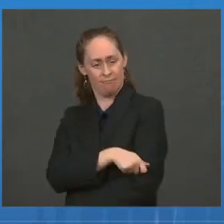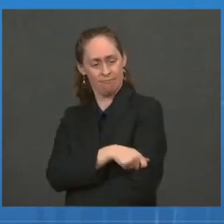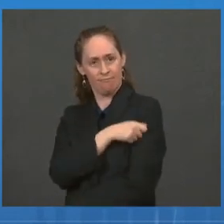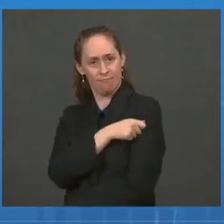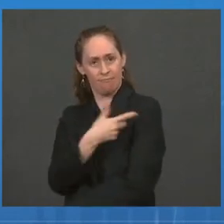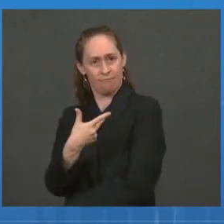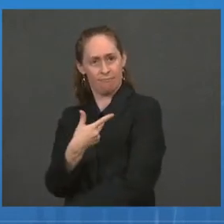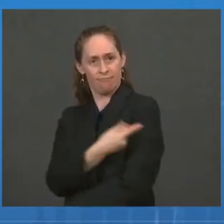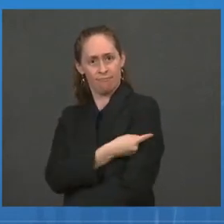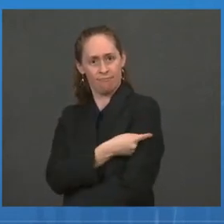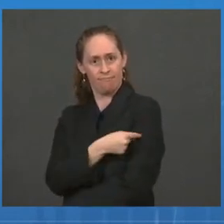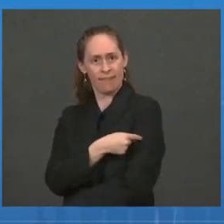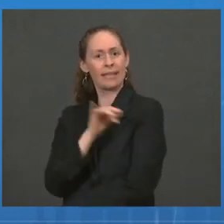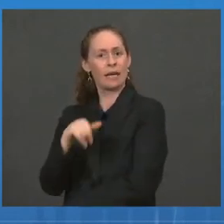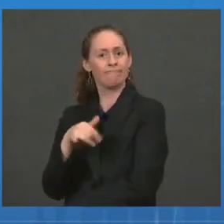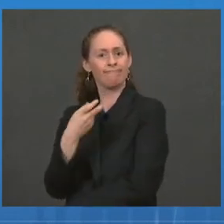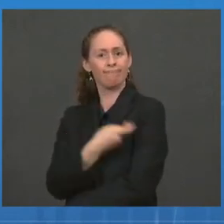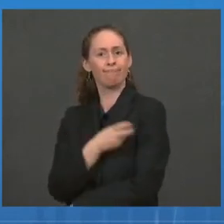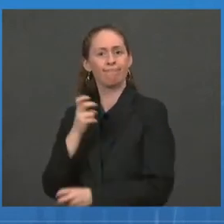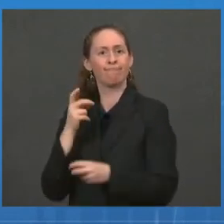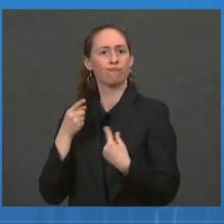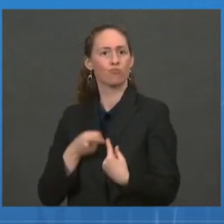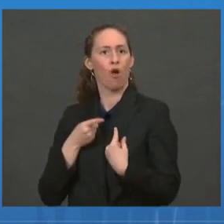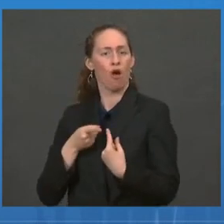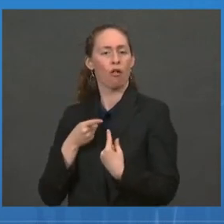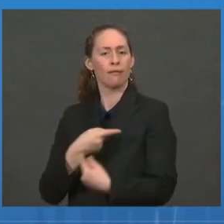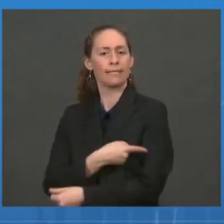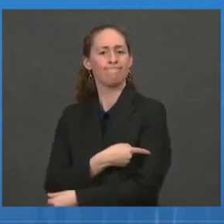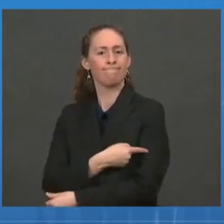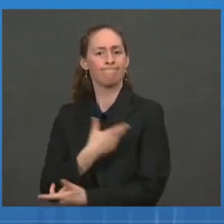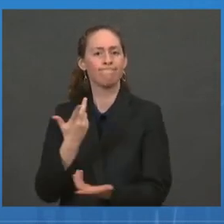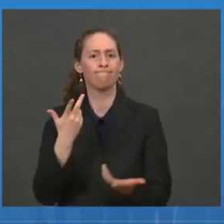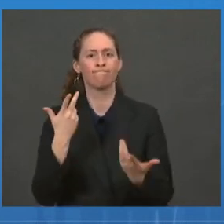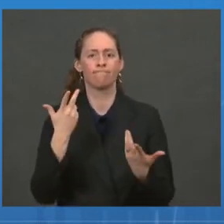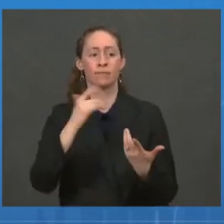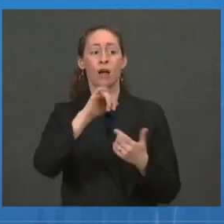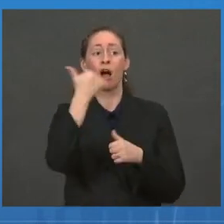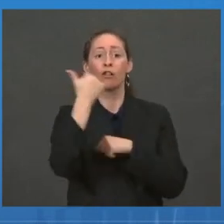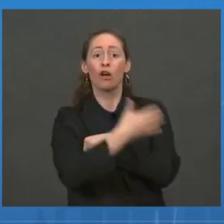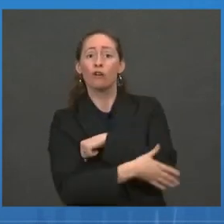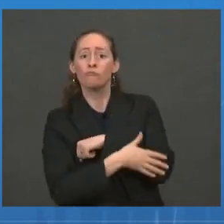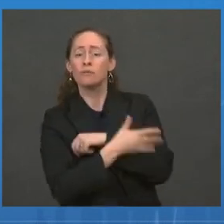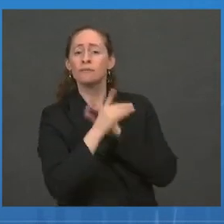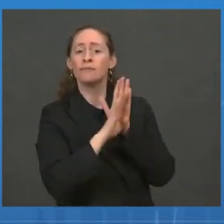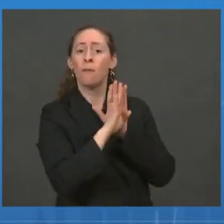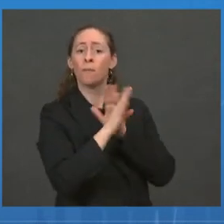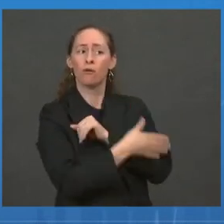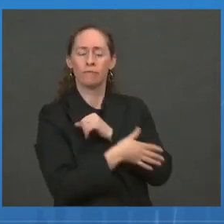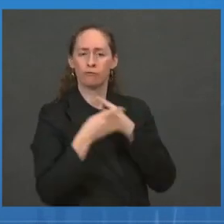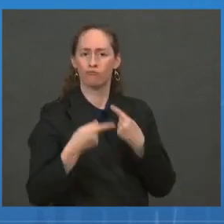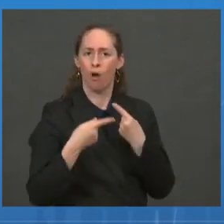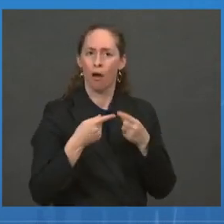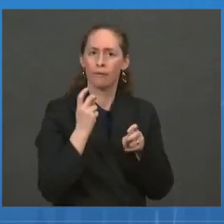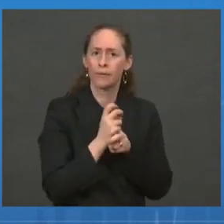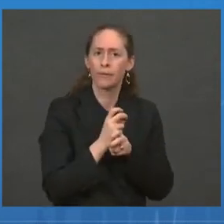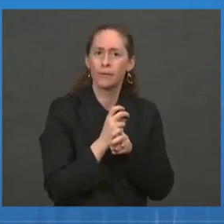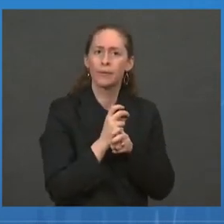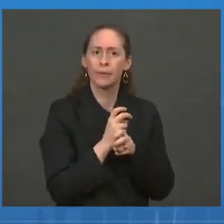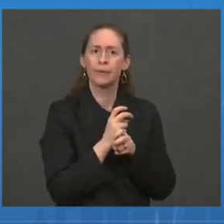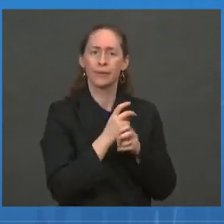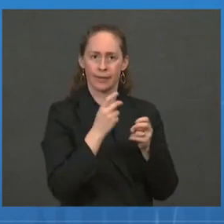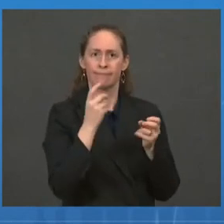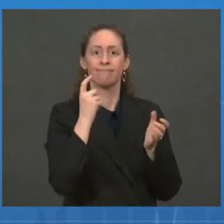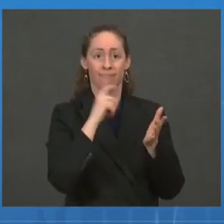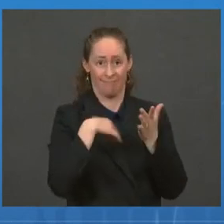difficult and in fact many of the doses that have been shipped have not been used and other african countries on the